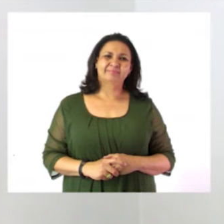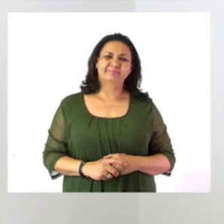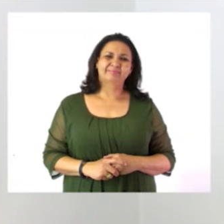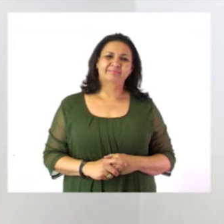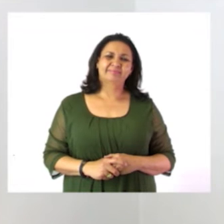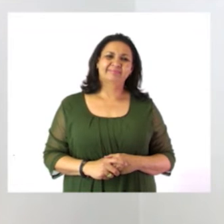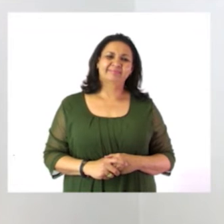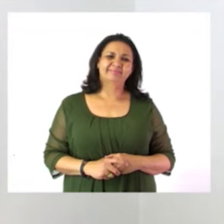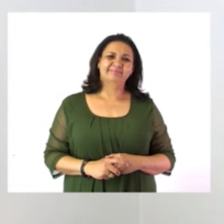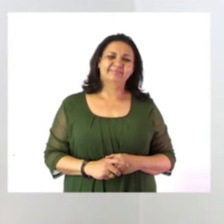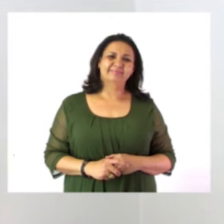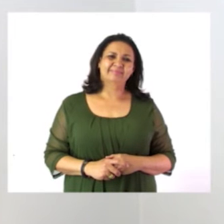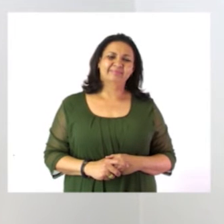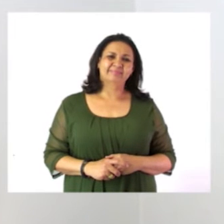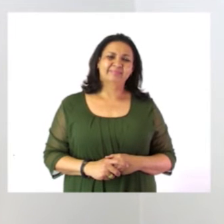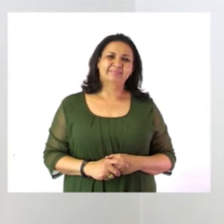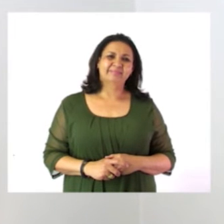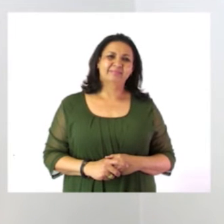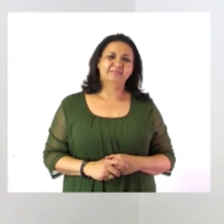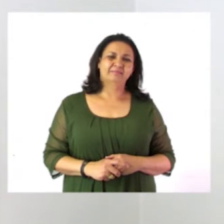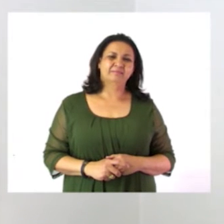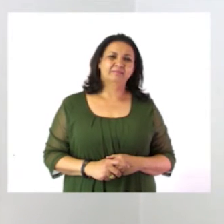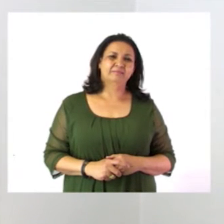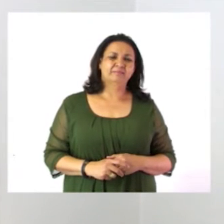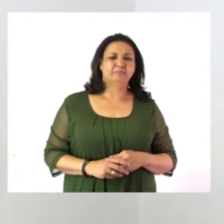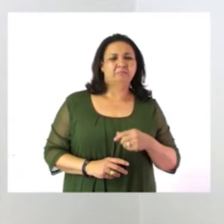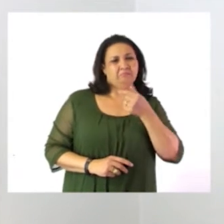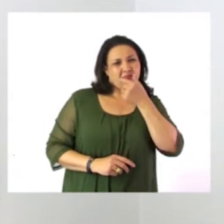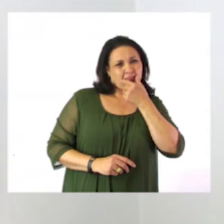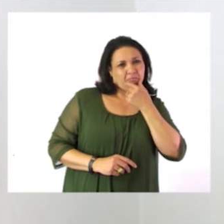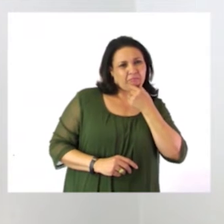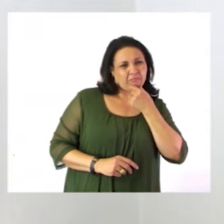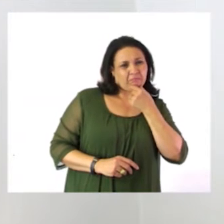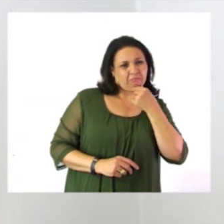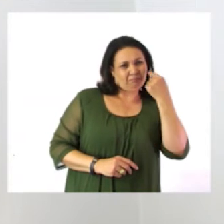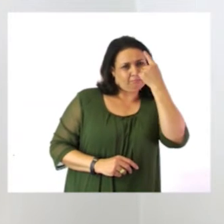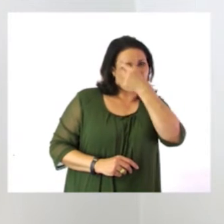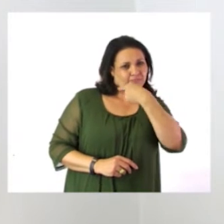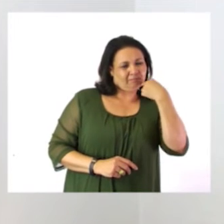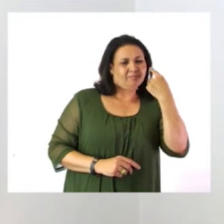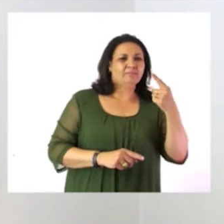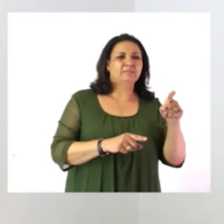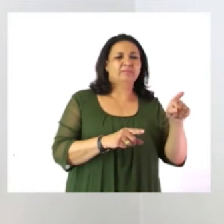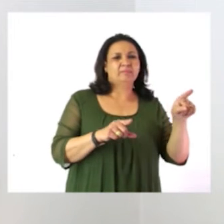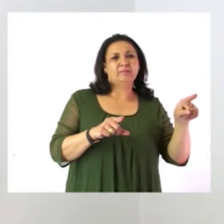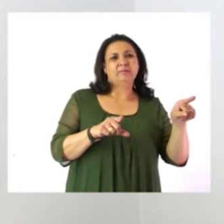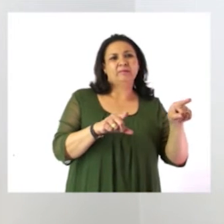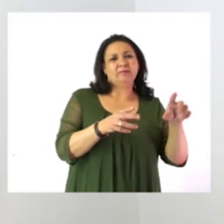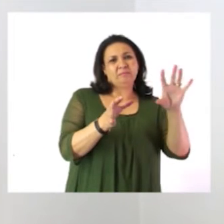Then you should draw the line to the sad face, from this one to that one. Is this a sad face?